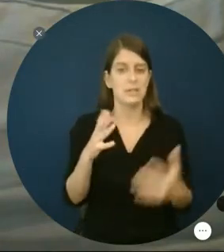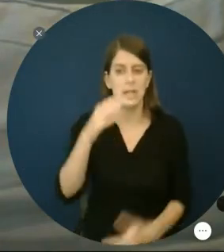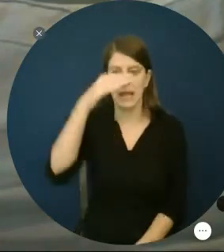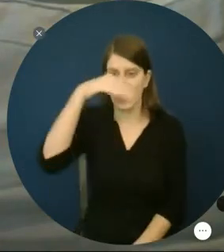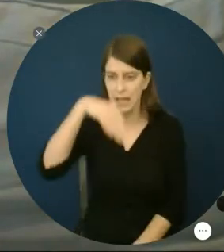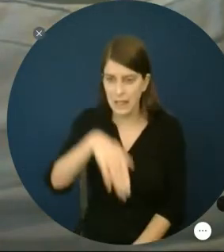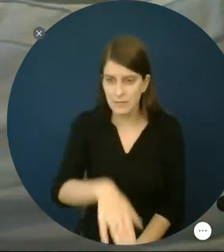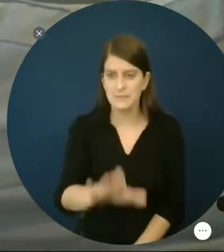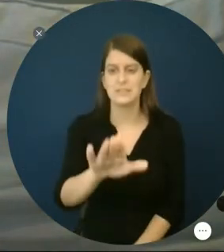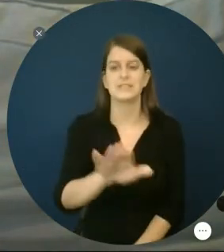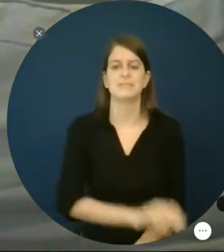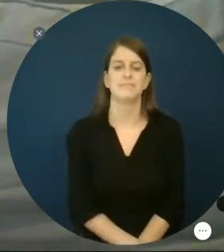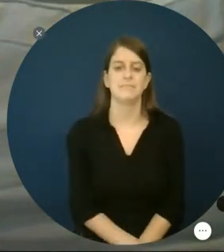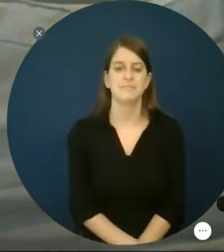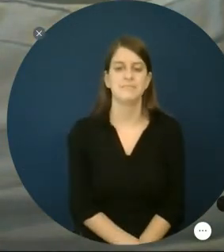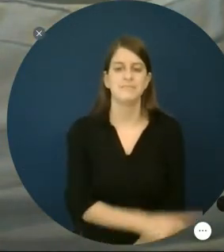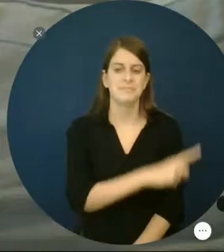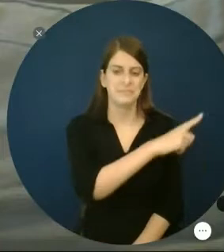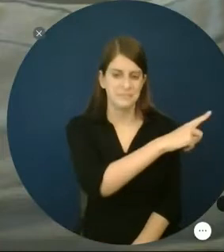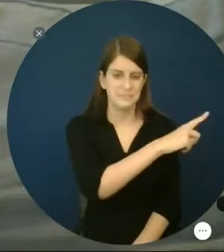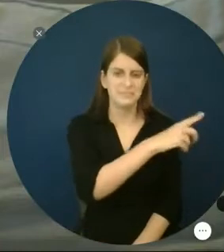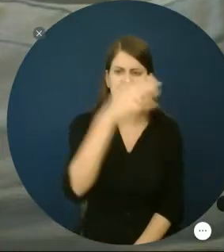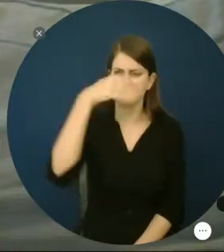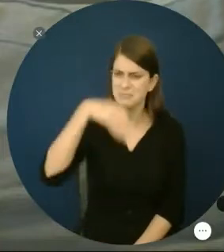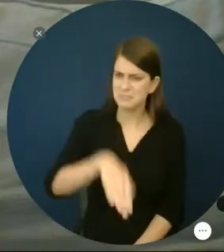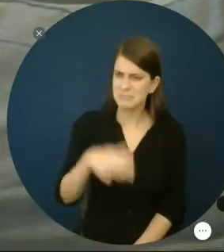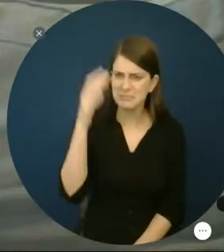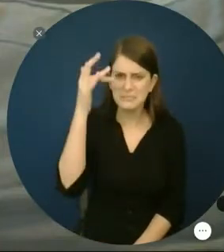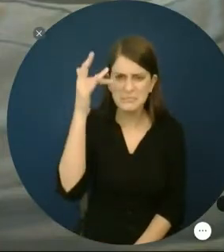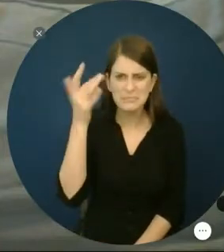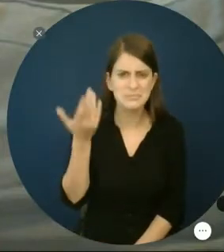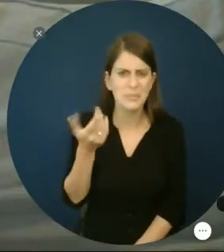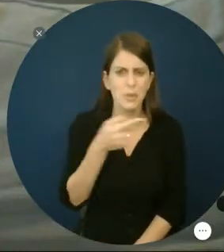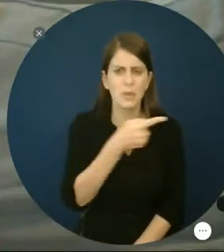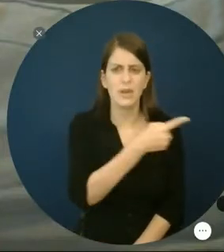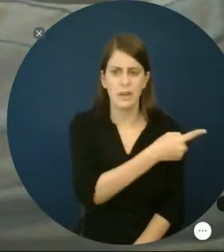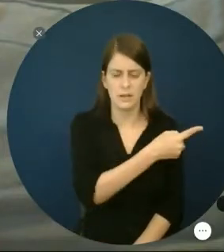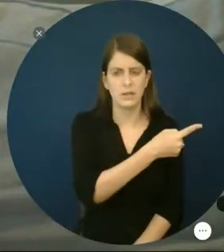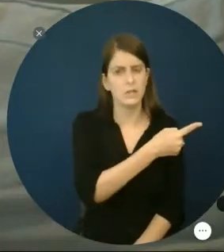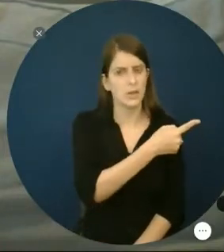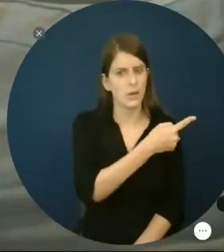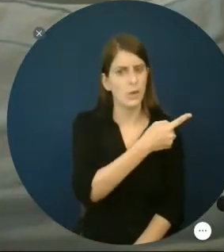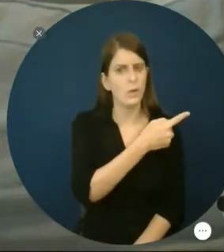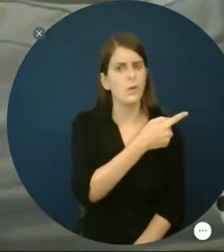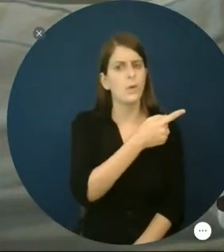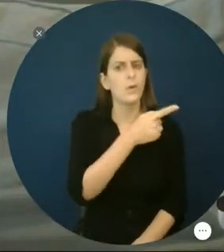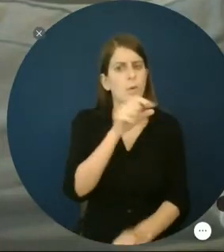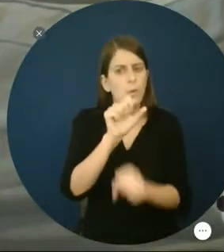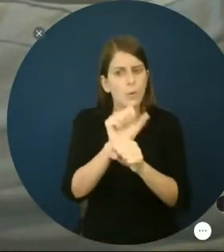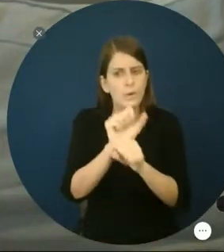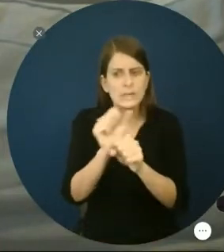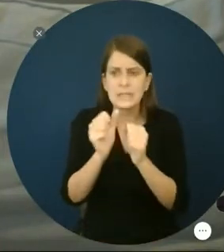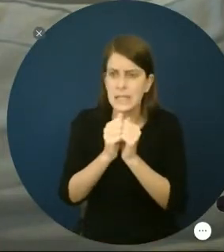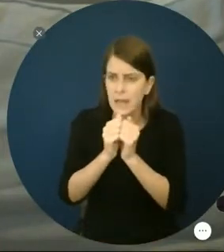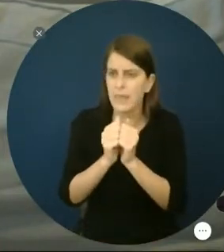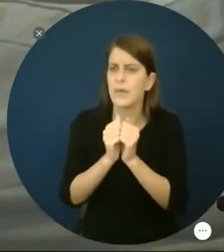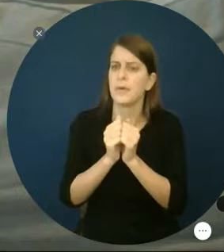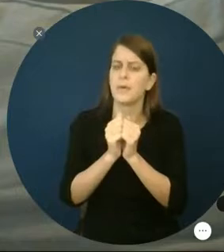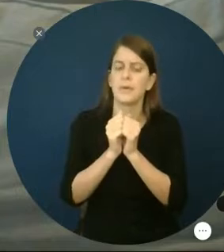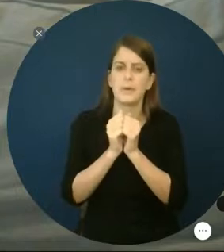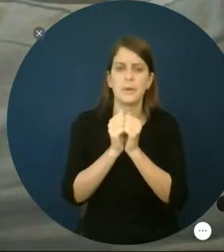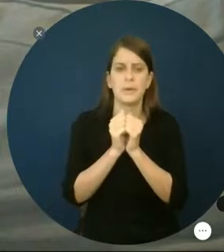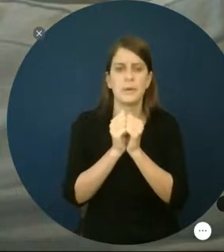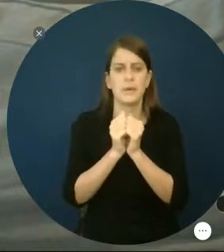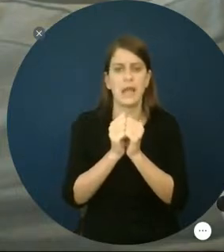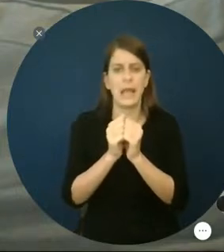the elephant. I think of the elephant because elephants are known as being very cooperative animals, and animals